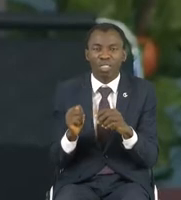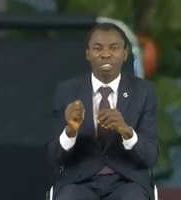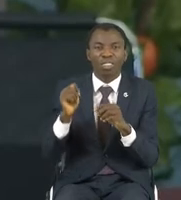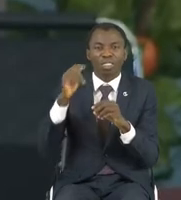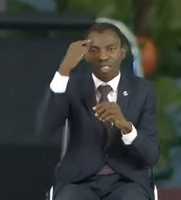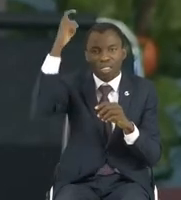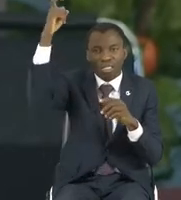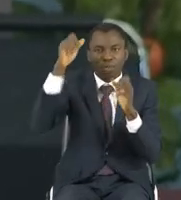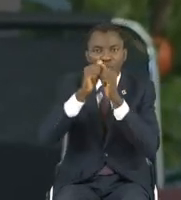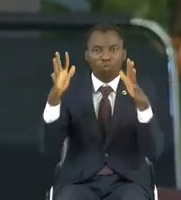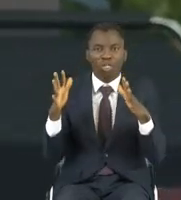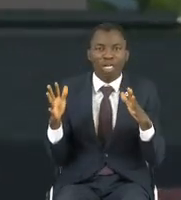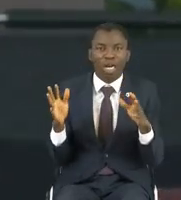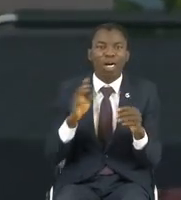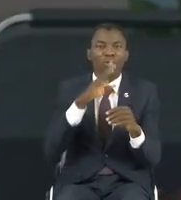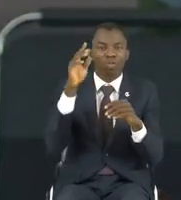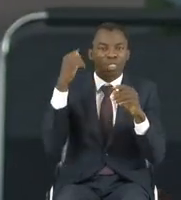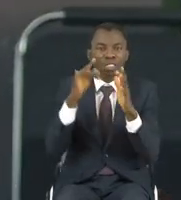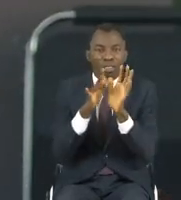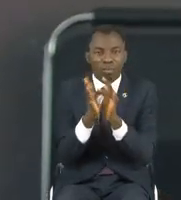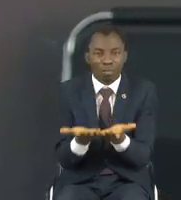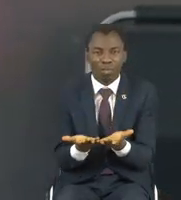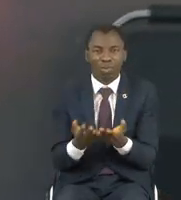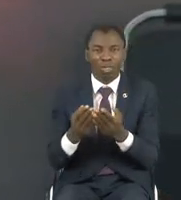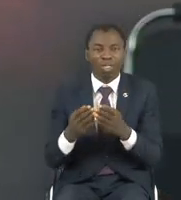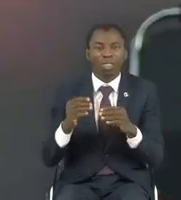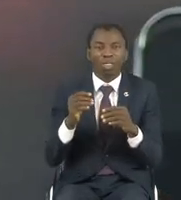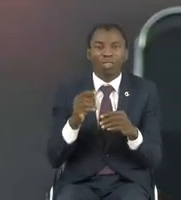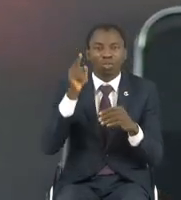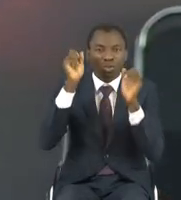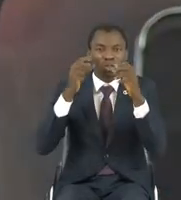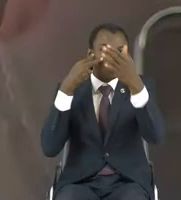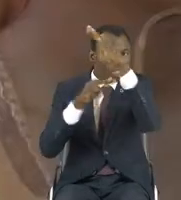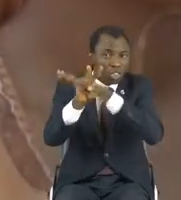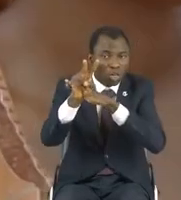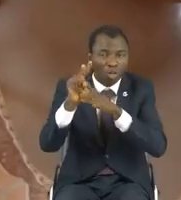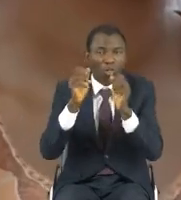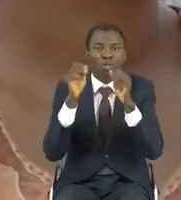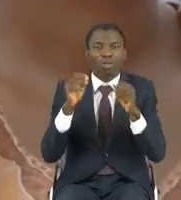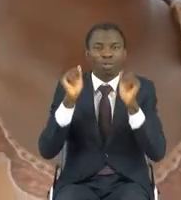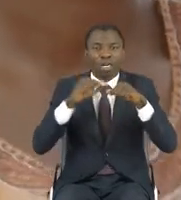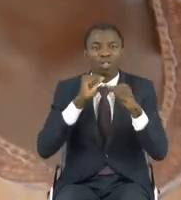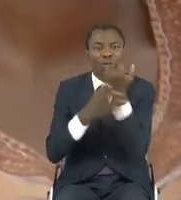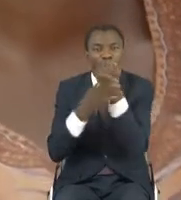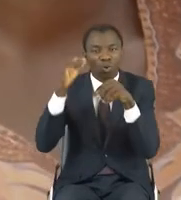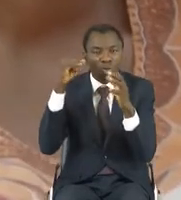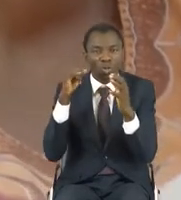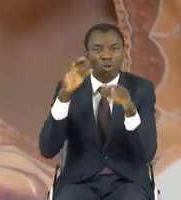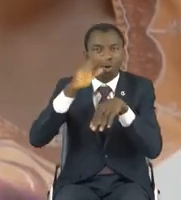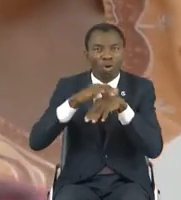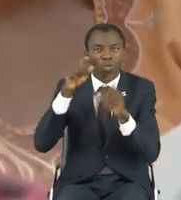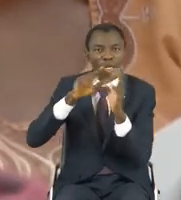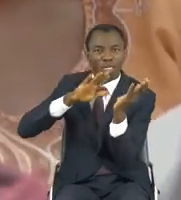Vision, according to the scriptures. You cannot hold vision and then abandon the scripture. Everything you